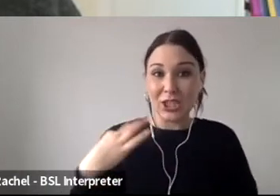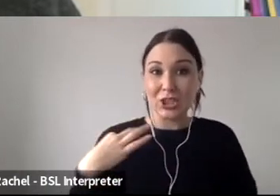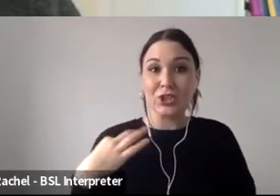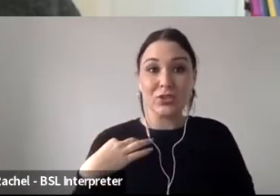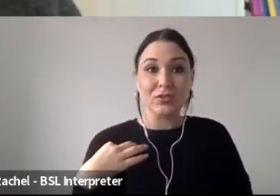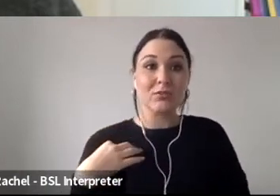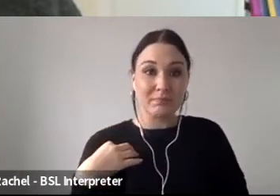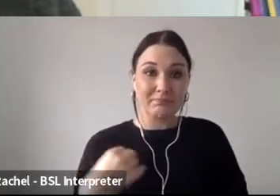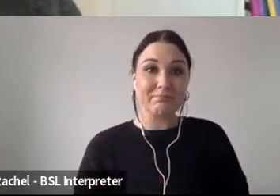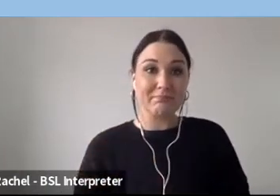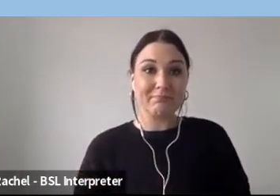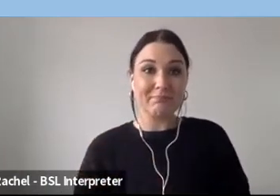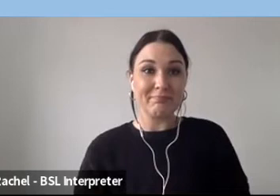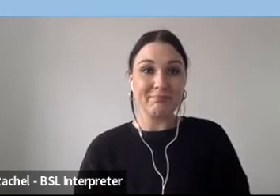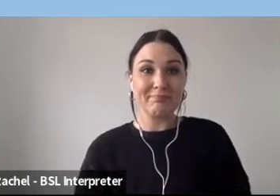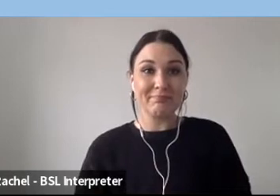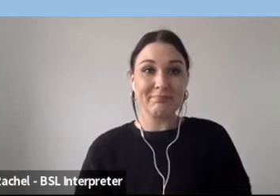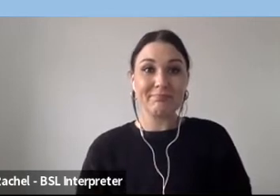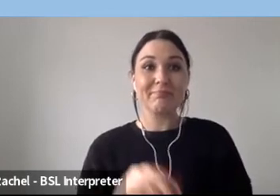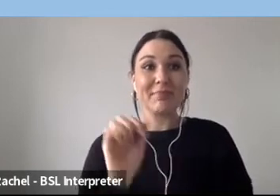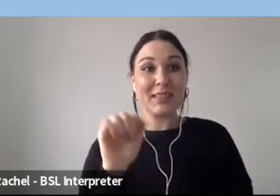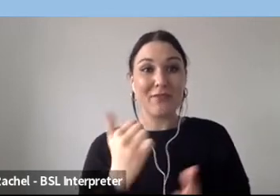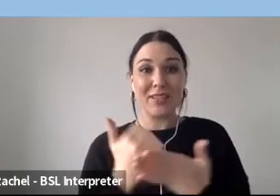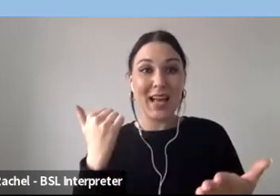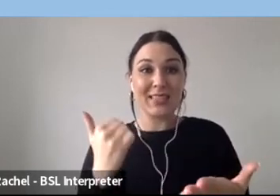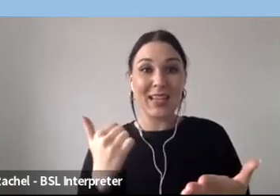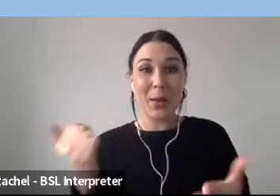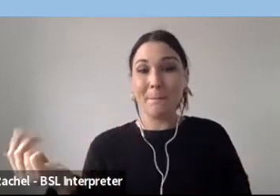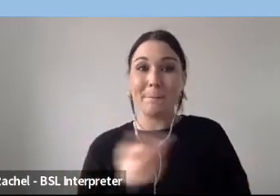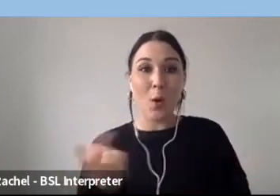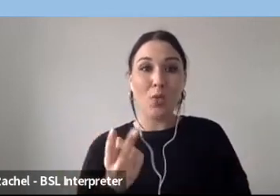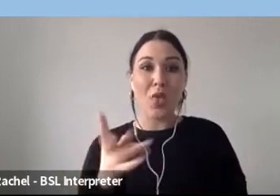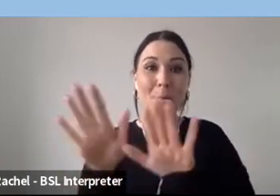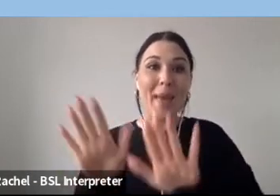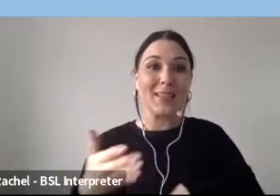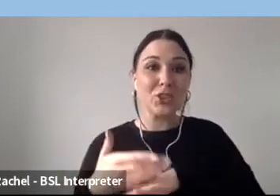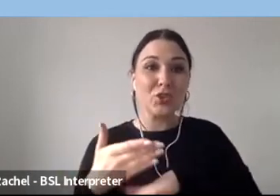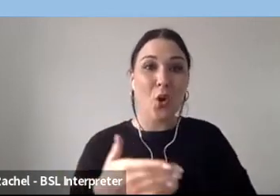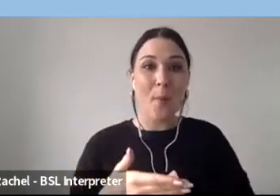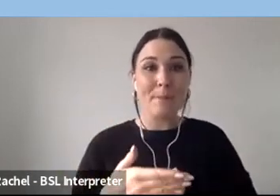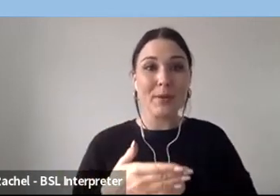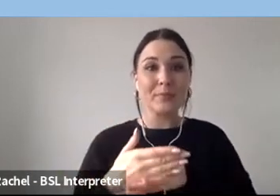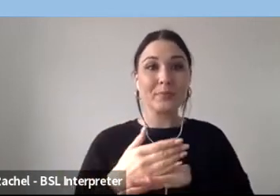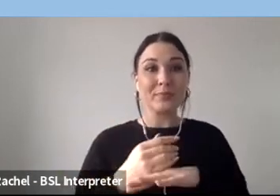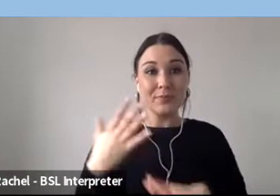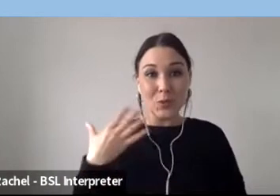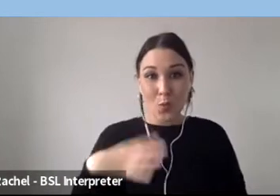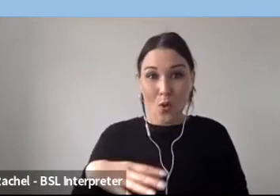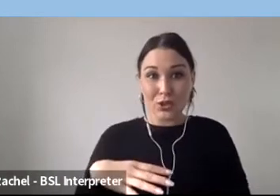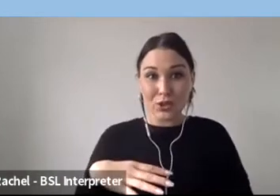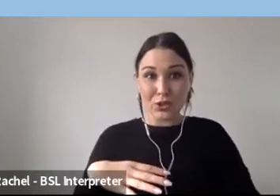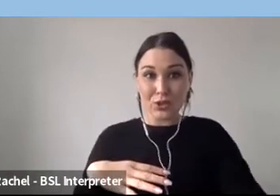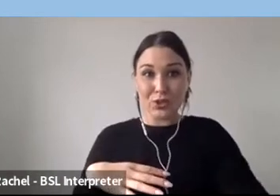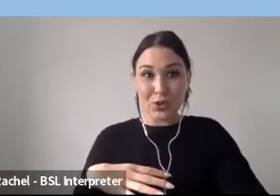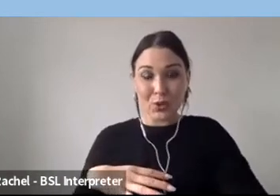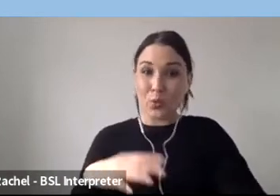there. Okay, yeah, fantastic. I know you both do an amazing job. I just wanted to pose